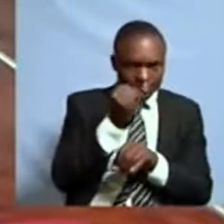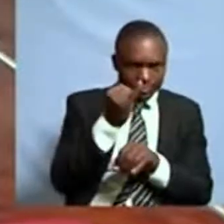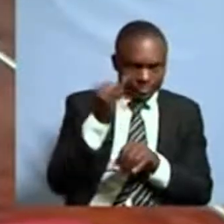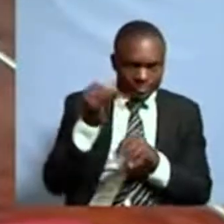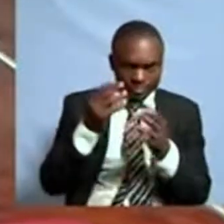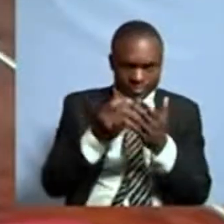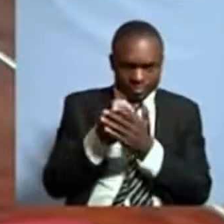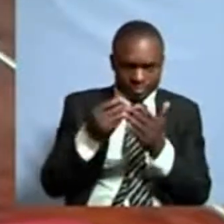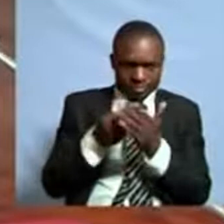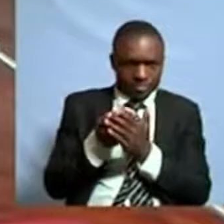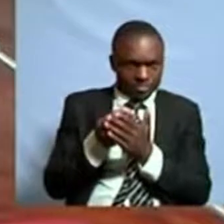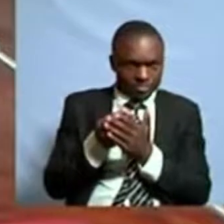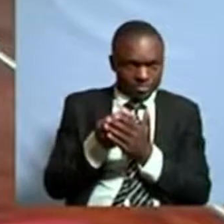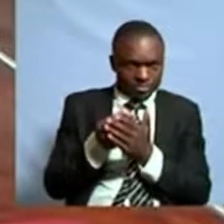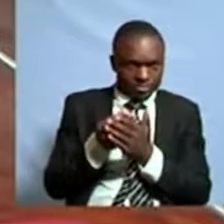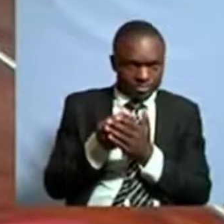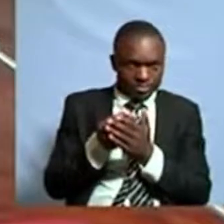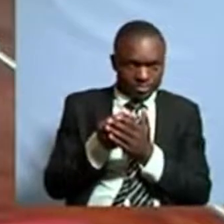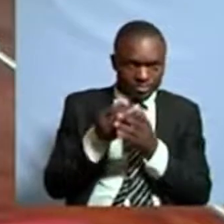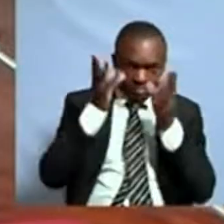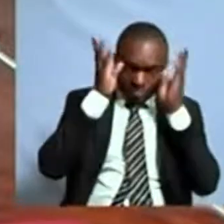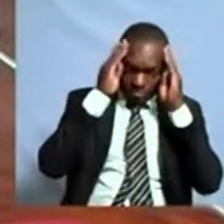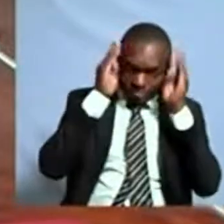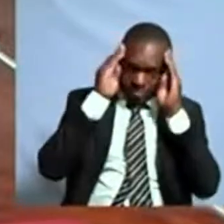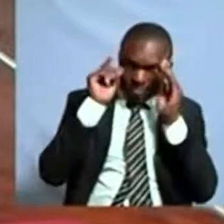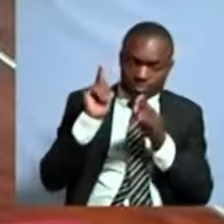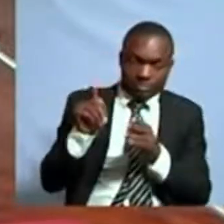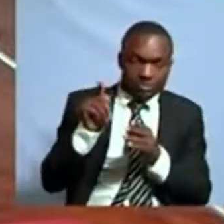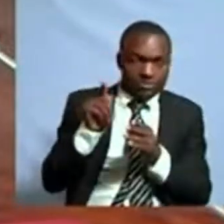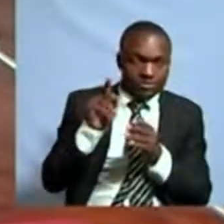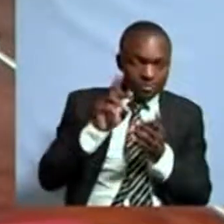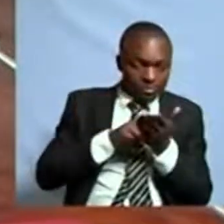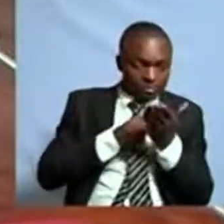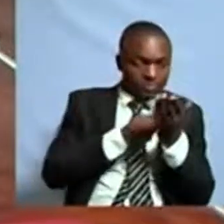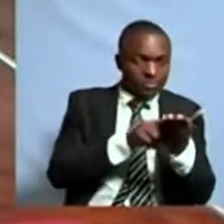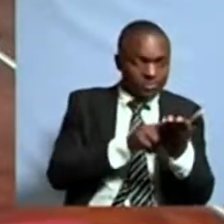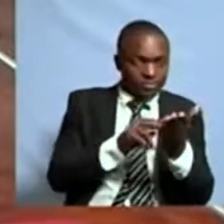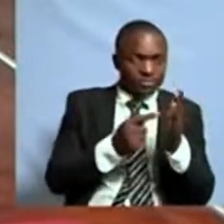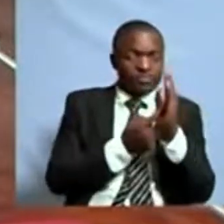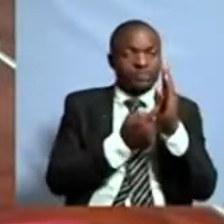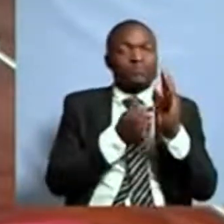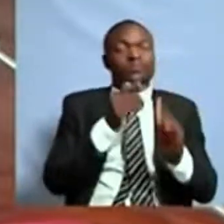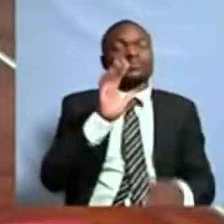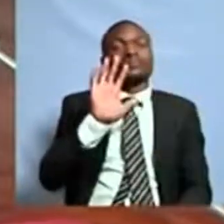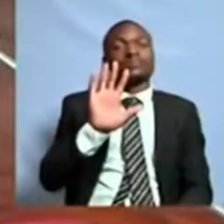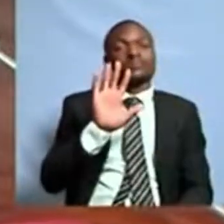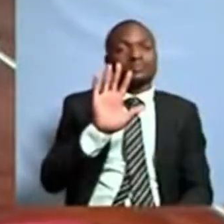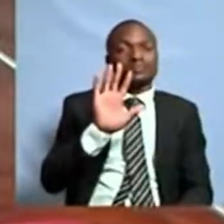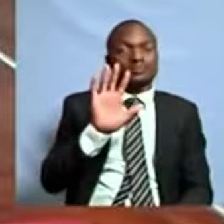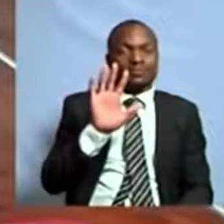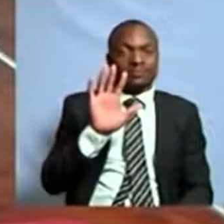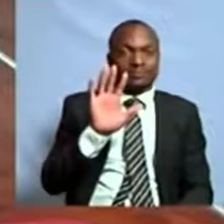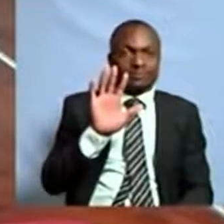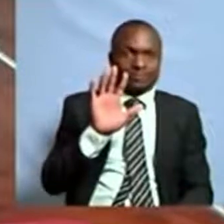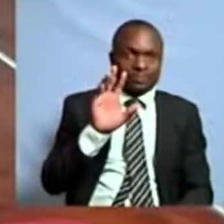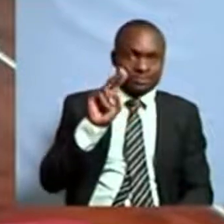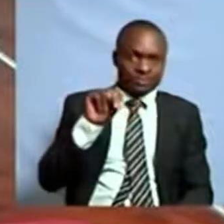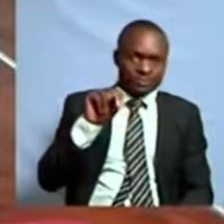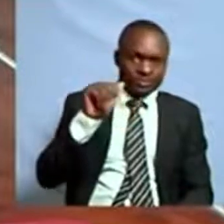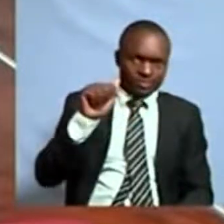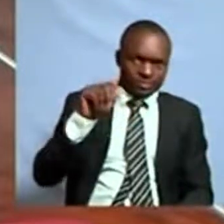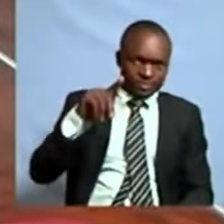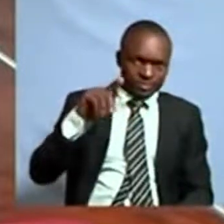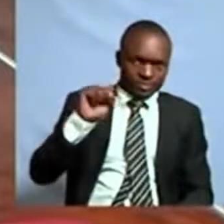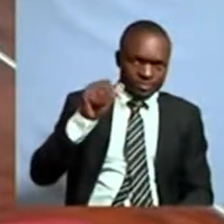financial literacy. So we are recommending in our point number 5 that NAPSA